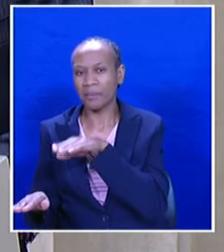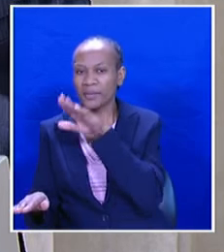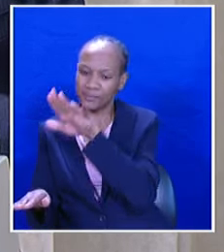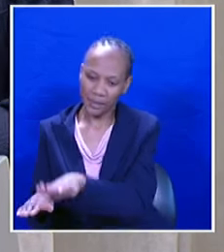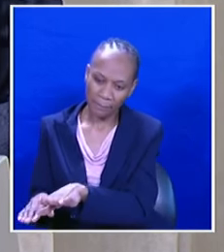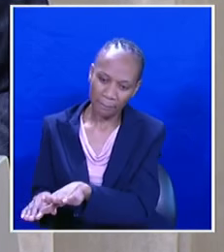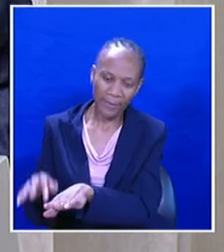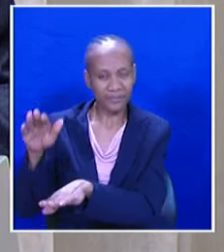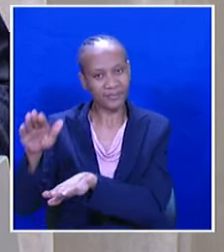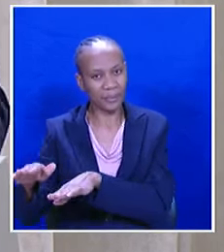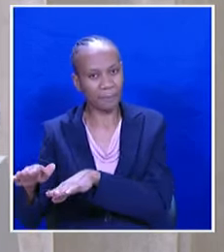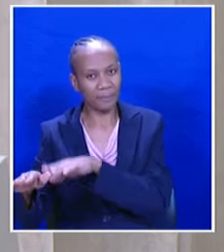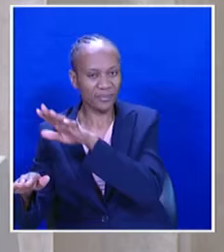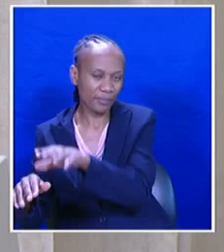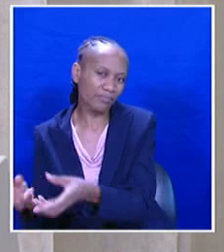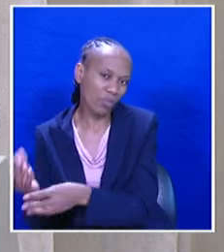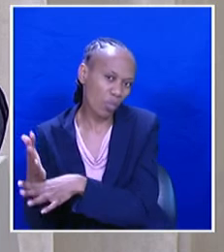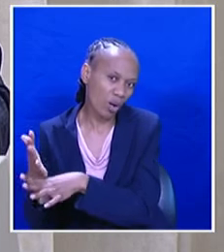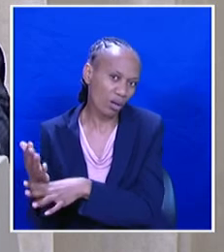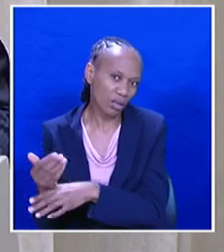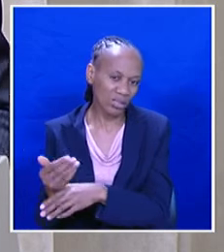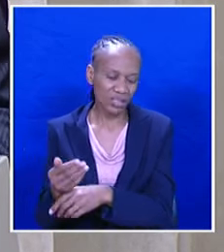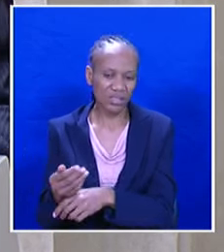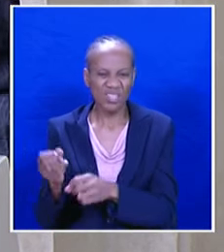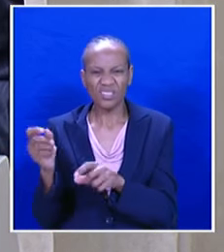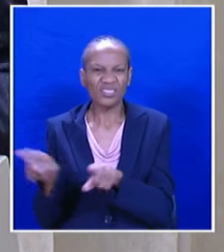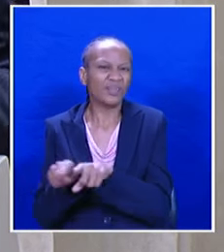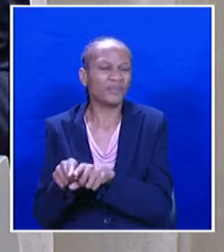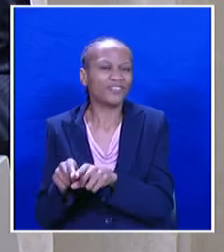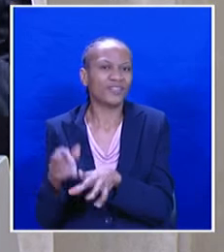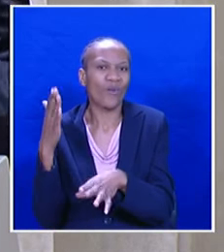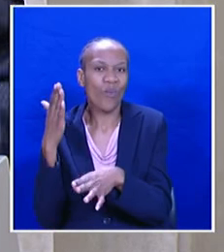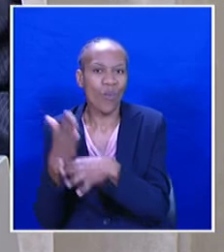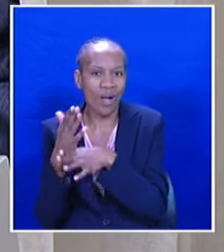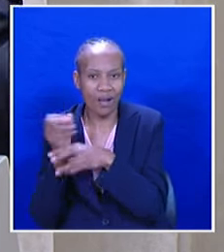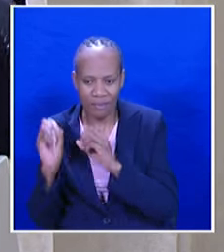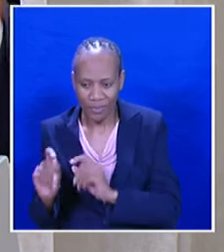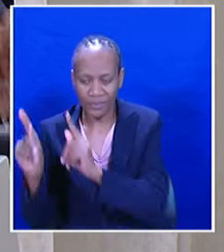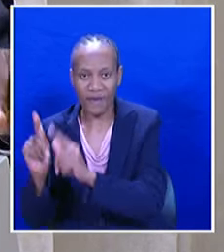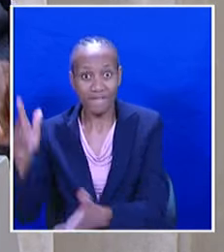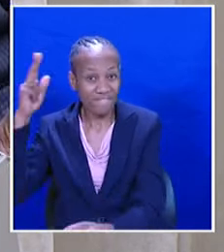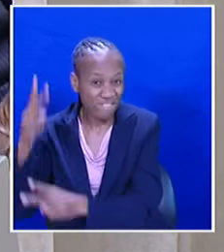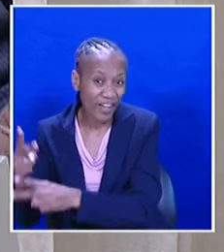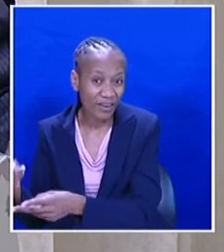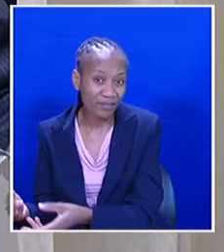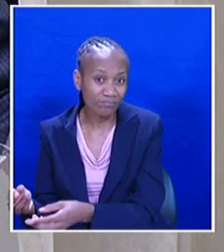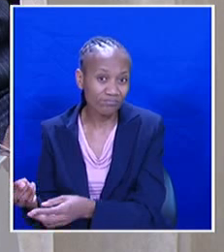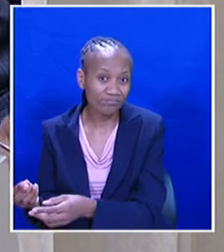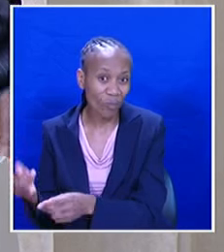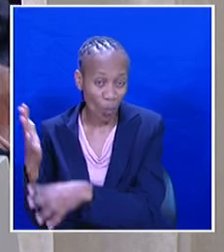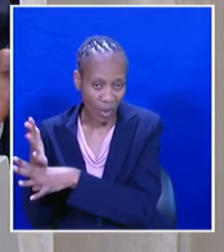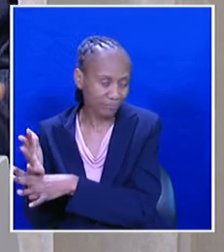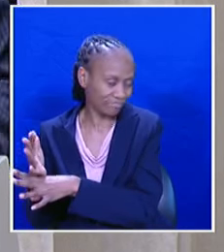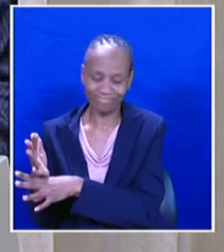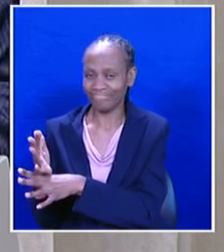why we call them job opportunities. They are not permanent jobs, and that is the clear distinction. And in this